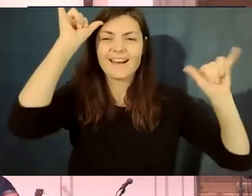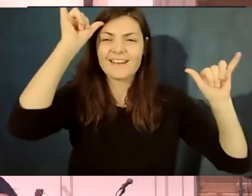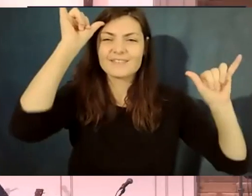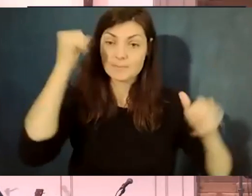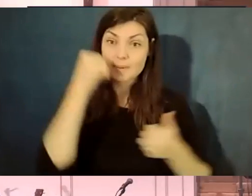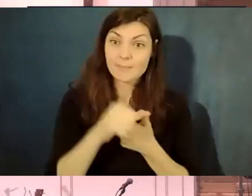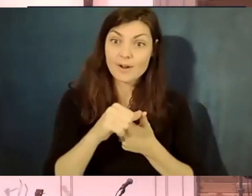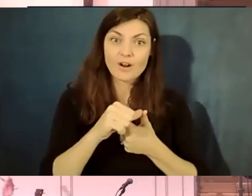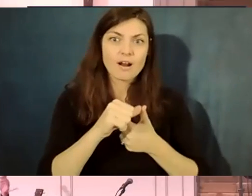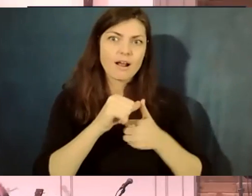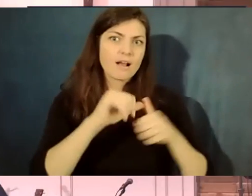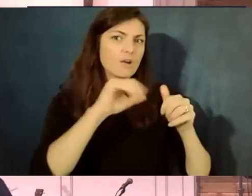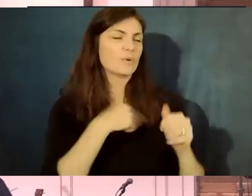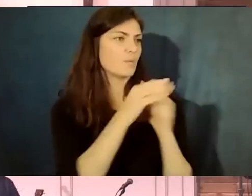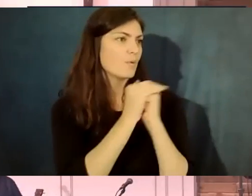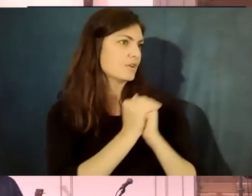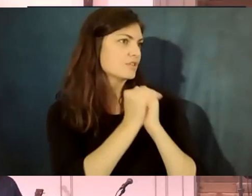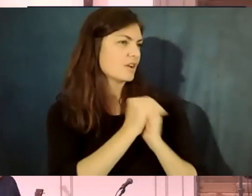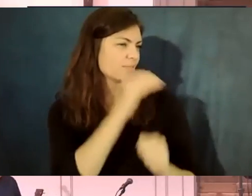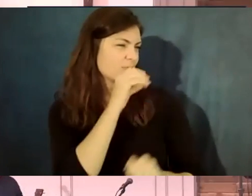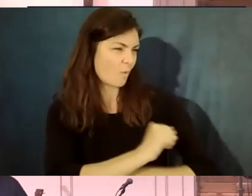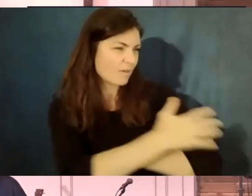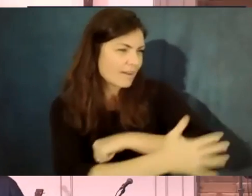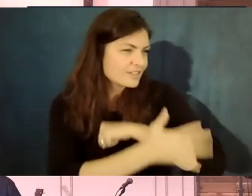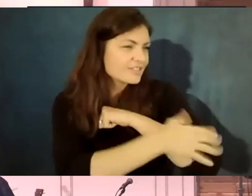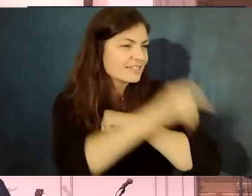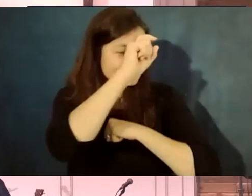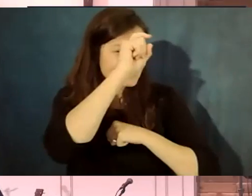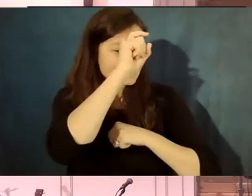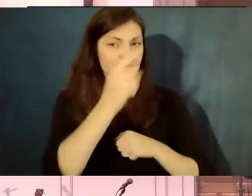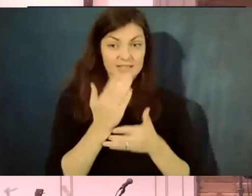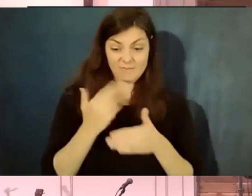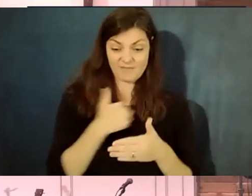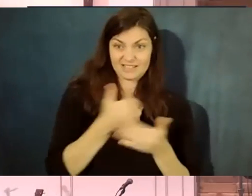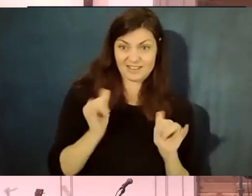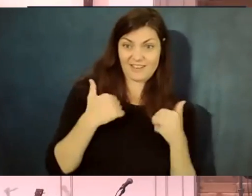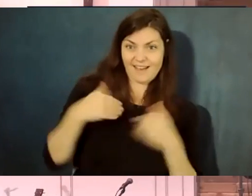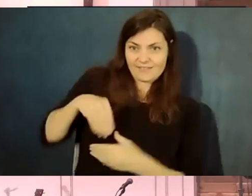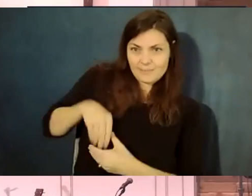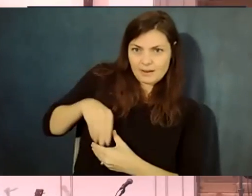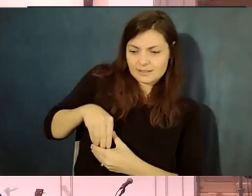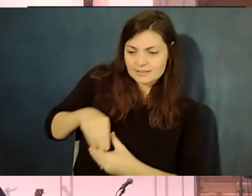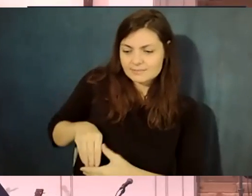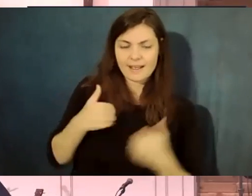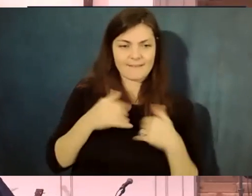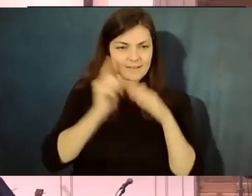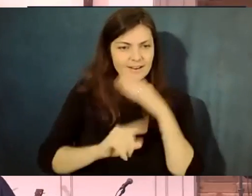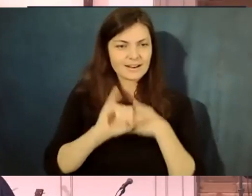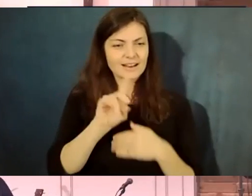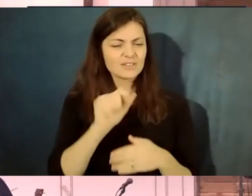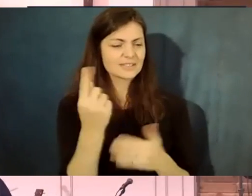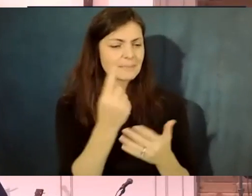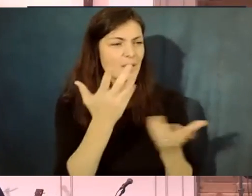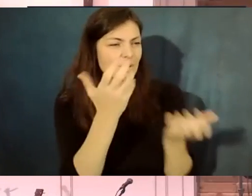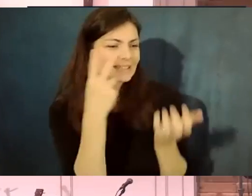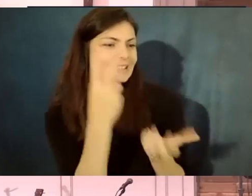see them worshiping and that we worshiped and some of us are carrying on our pockets? We want an idol, something to